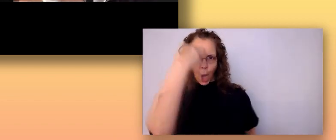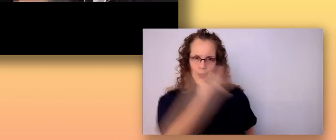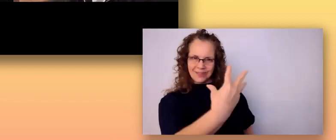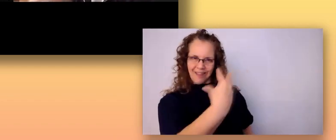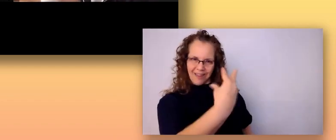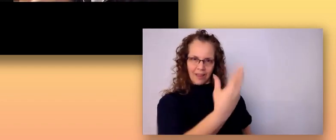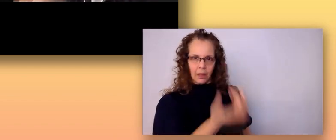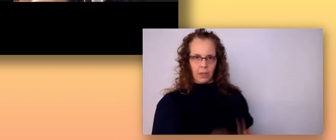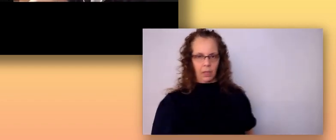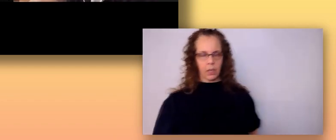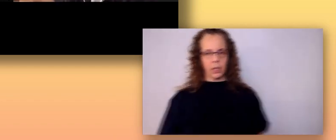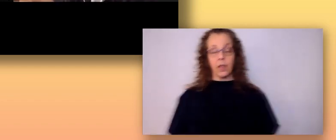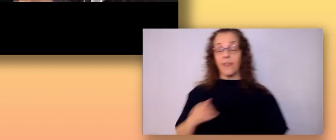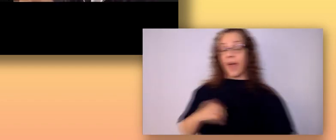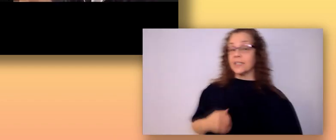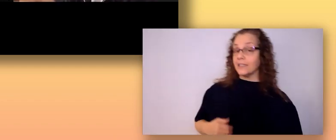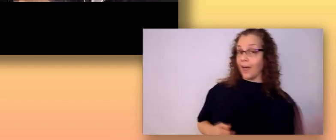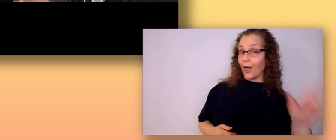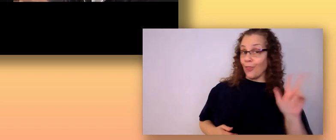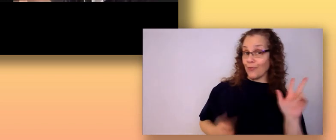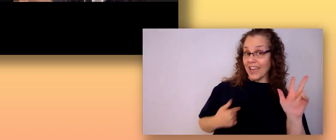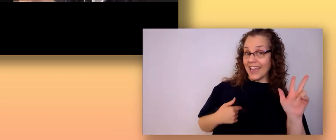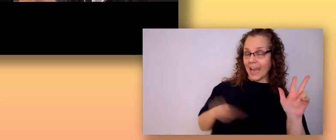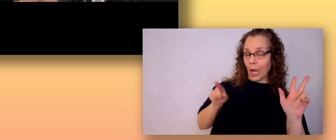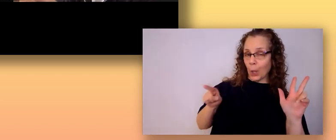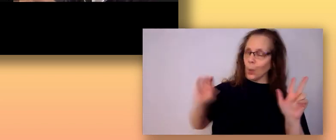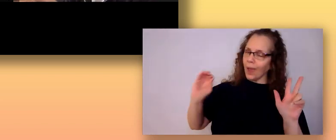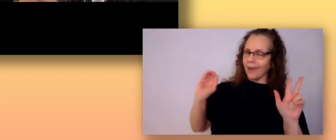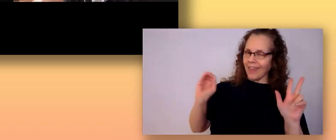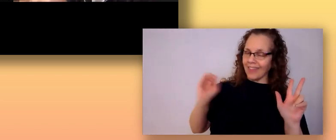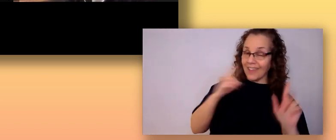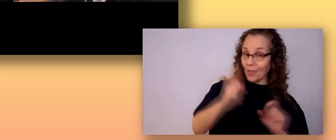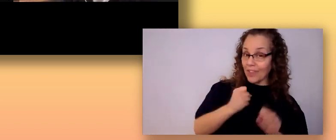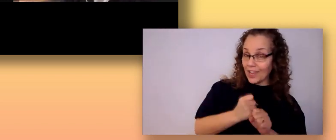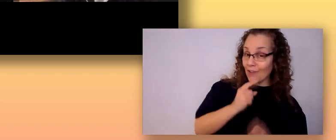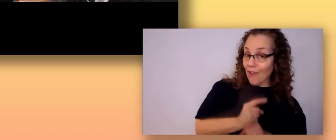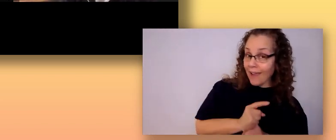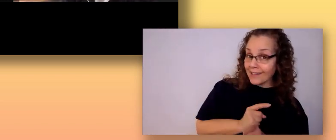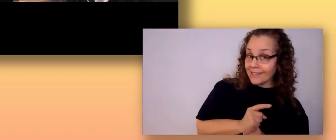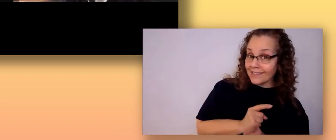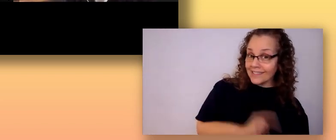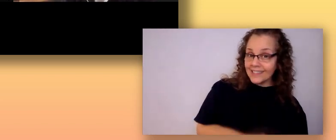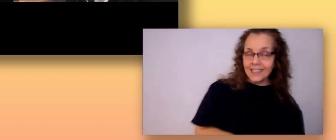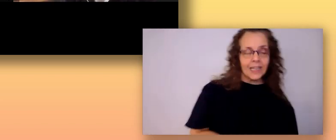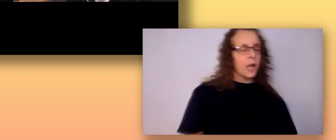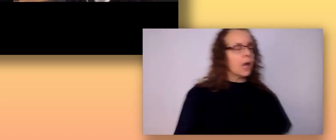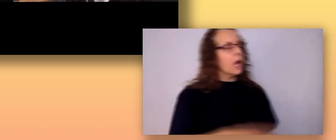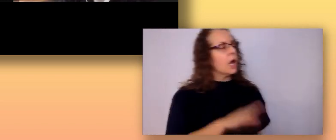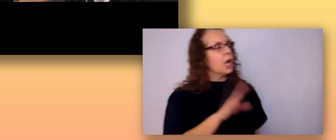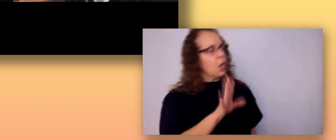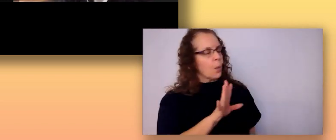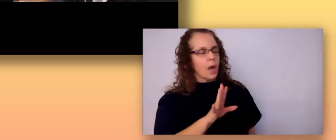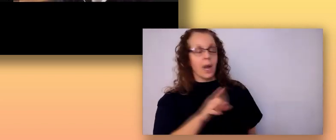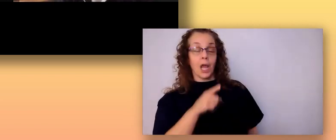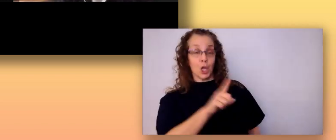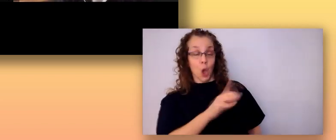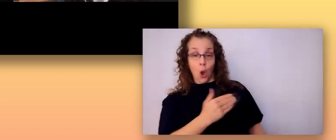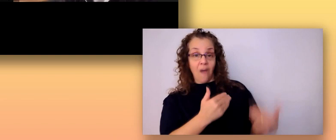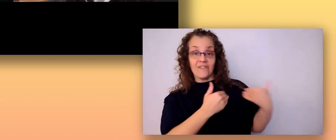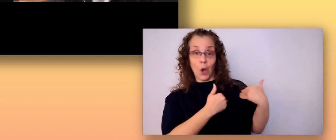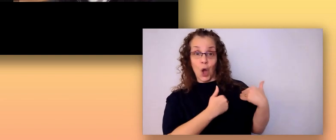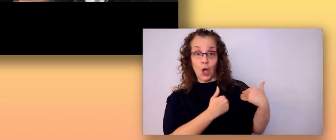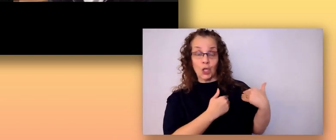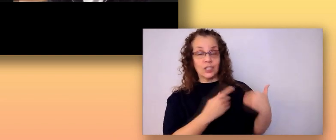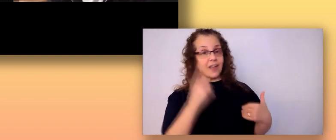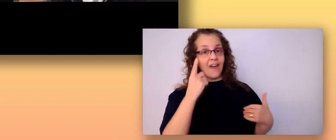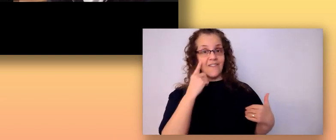that's 3-0 for the year, right? You know what? You're welcome for not letting us get